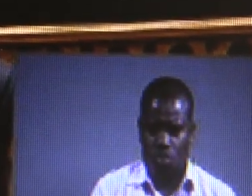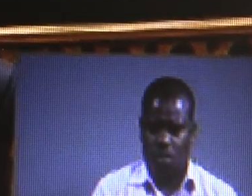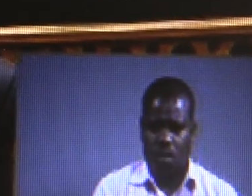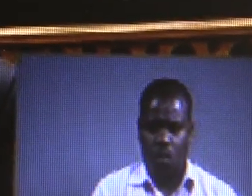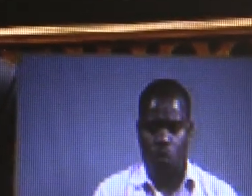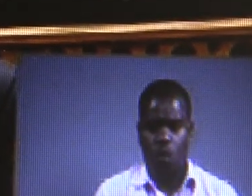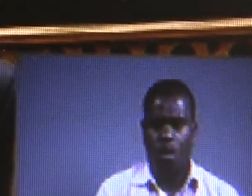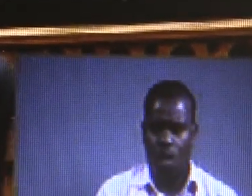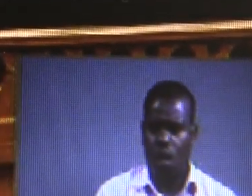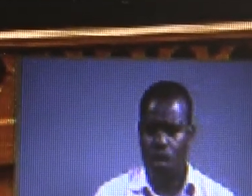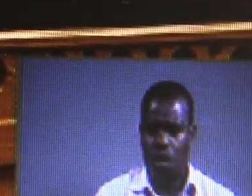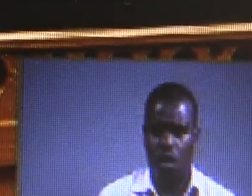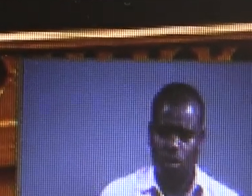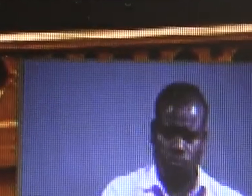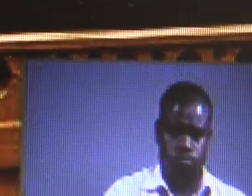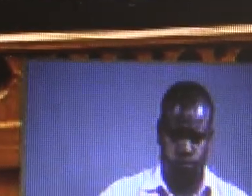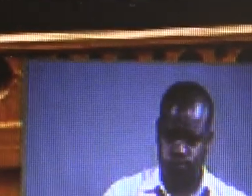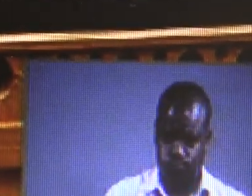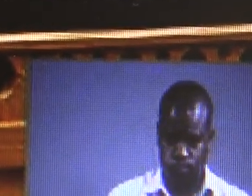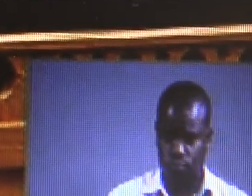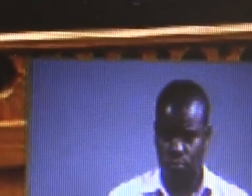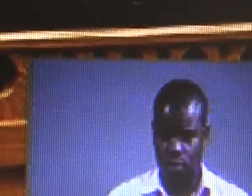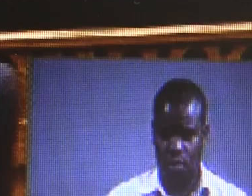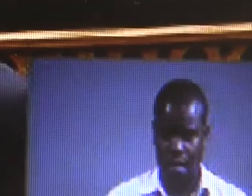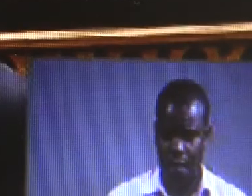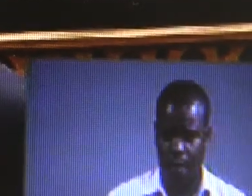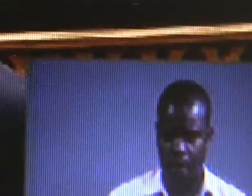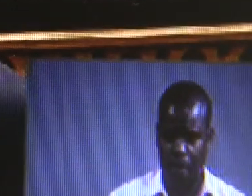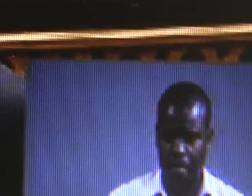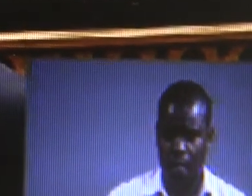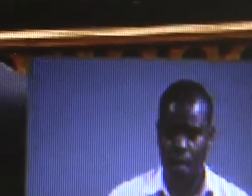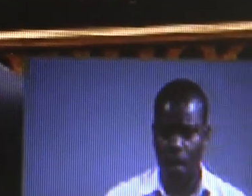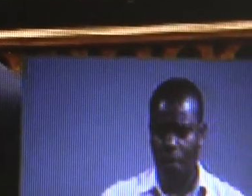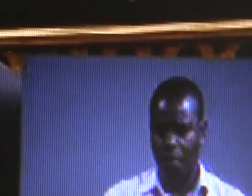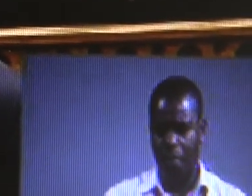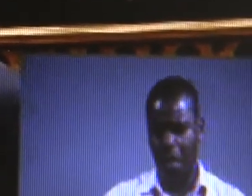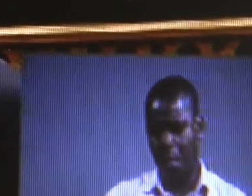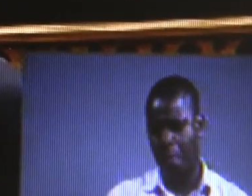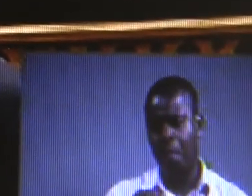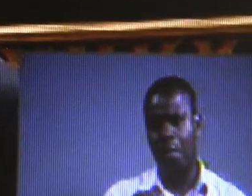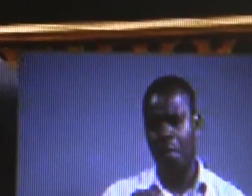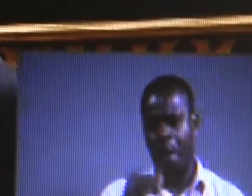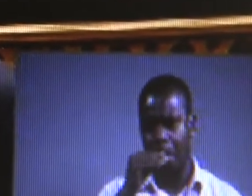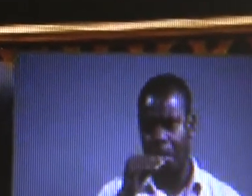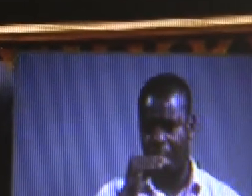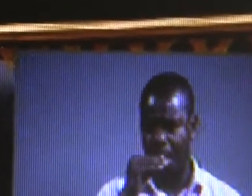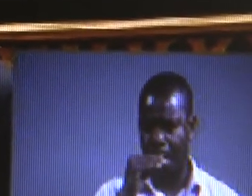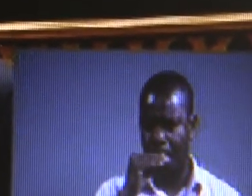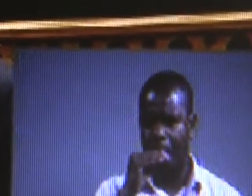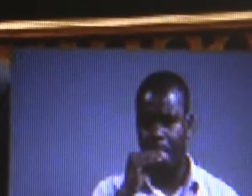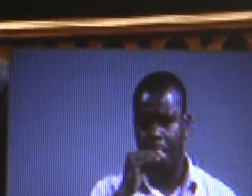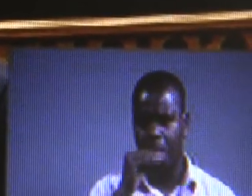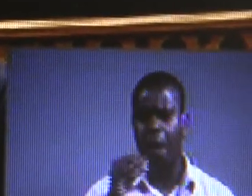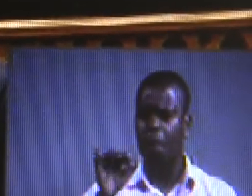argument for continuing to deprive medical marijuana to people like me who need